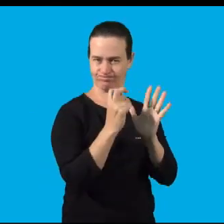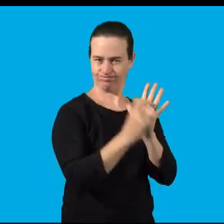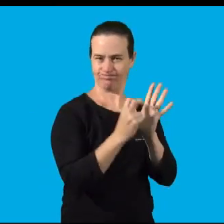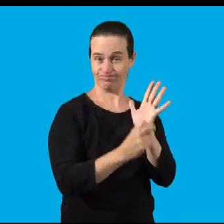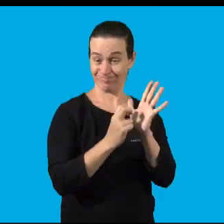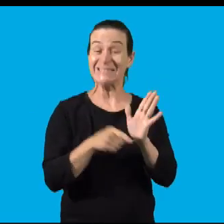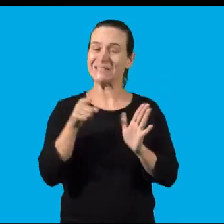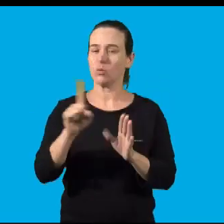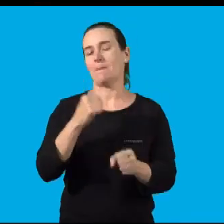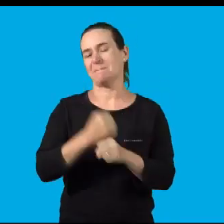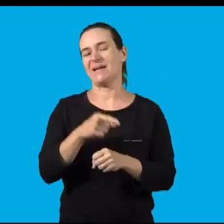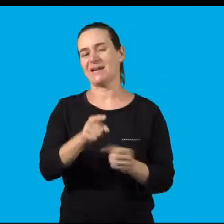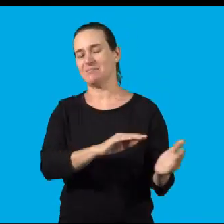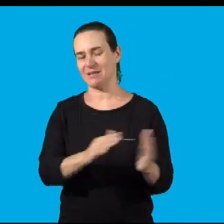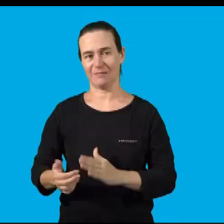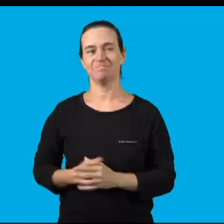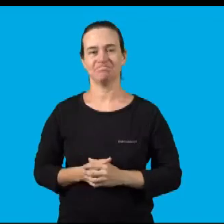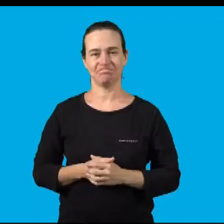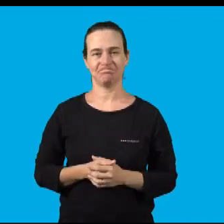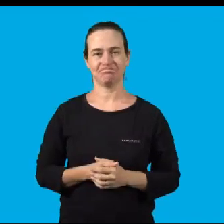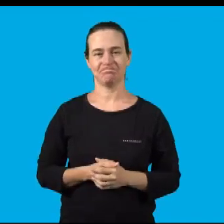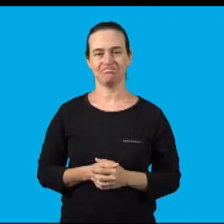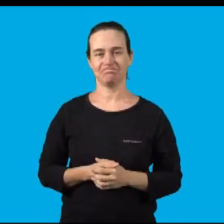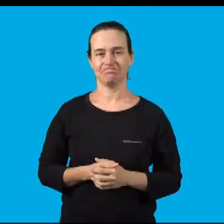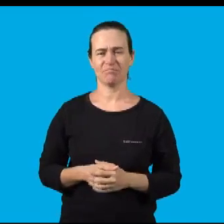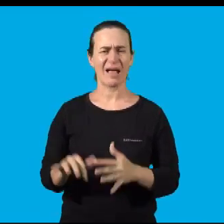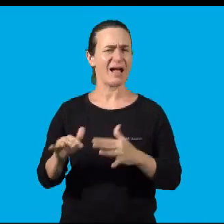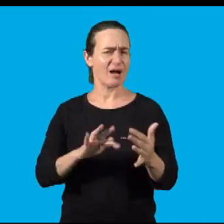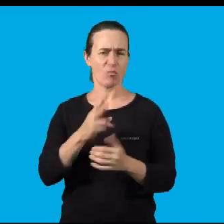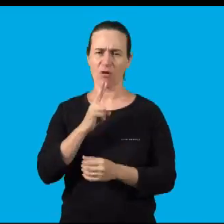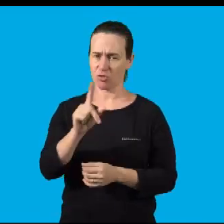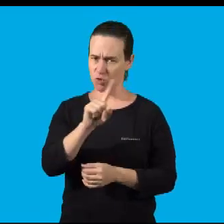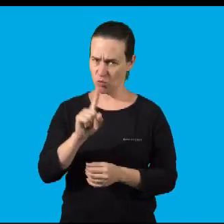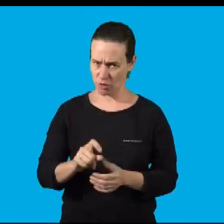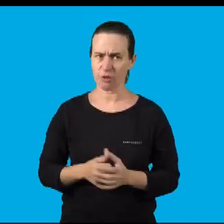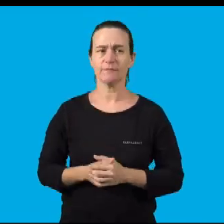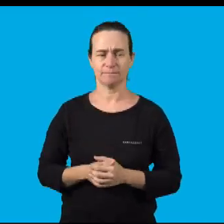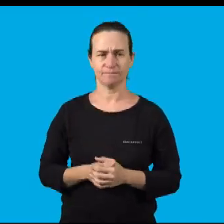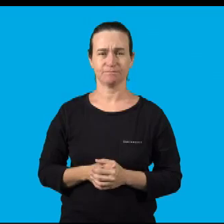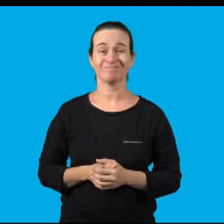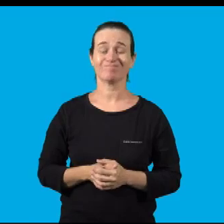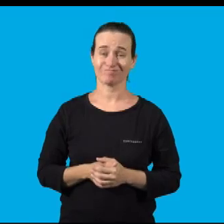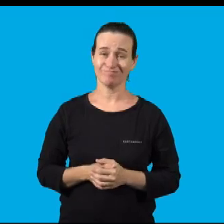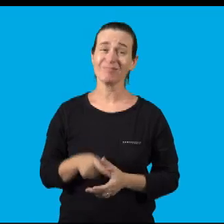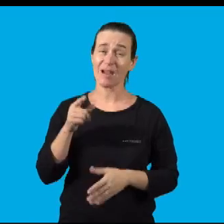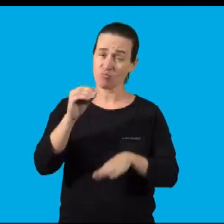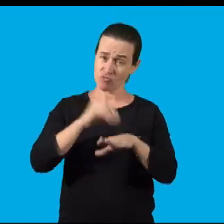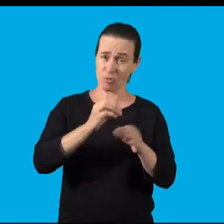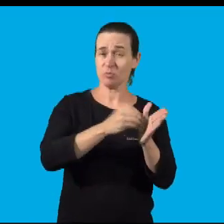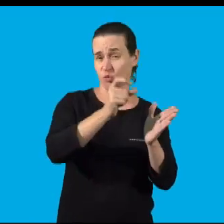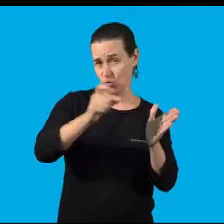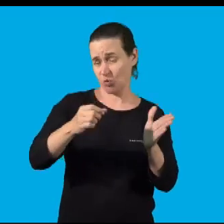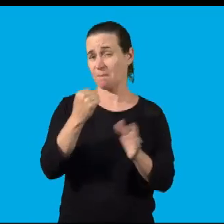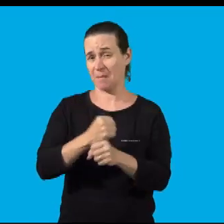system that causes John's final demise. Now, let's look at how to approach the question. So here are some of the problems